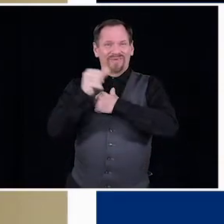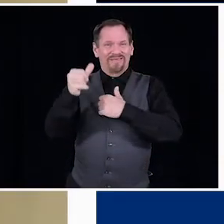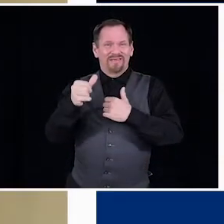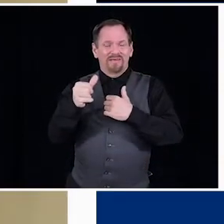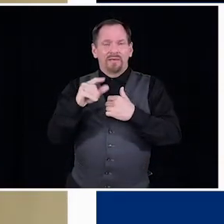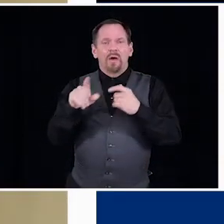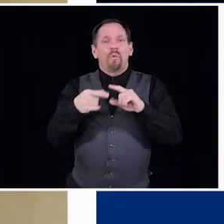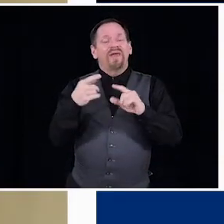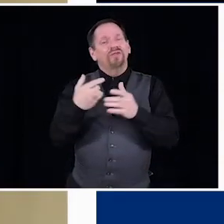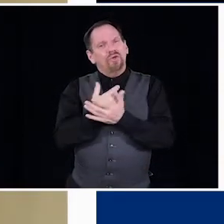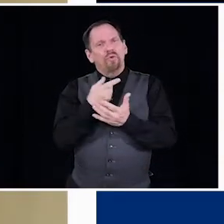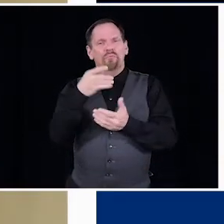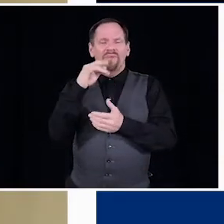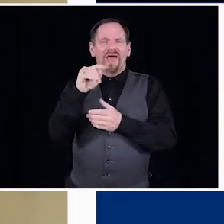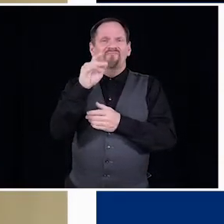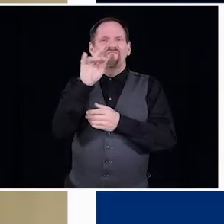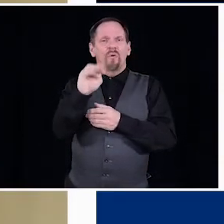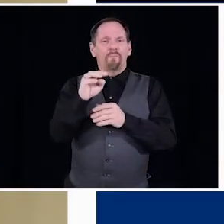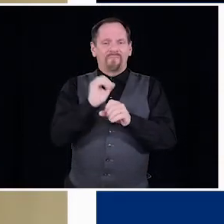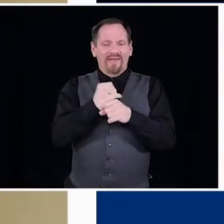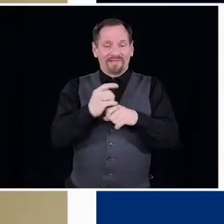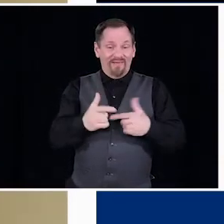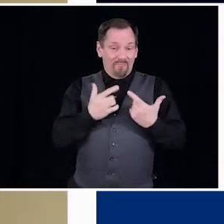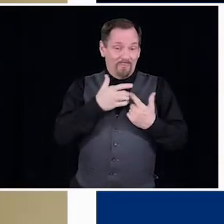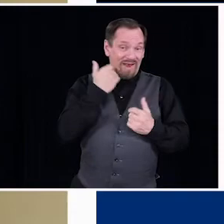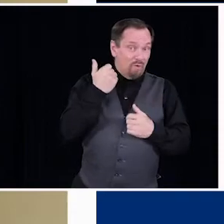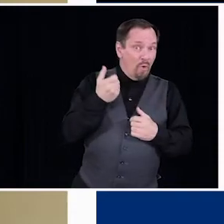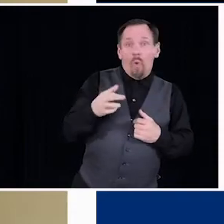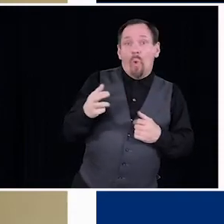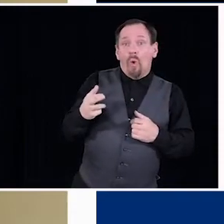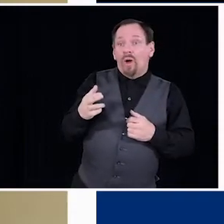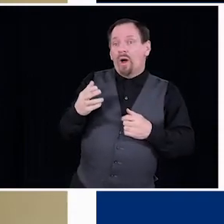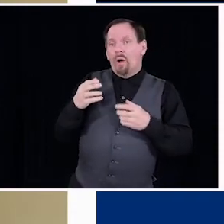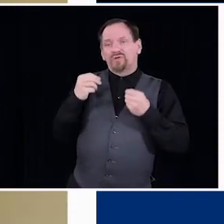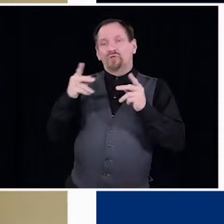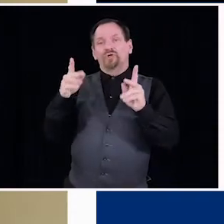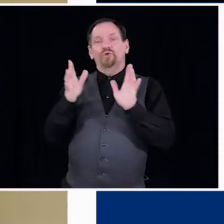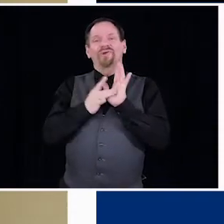makes our lives better, or when it opens us up for exploitation.